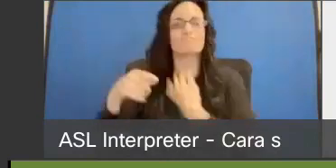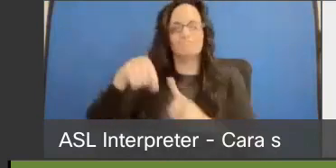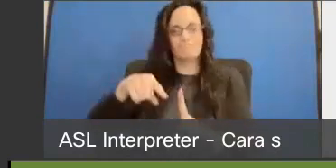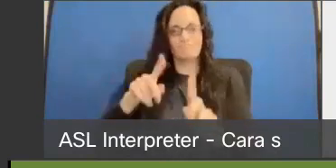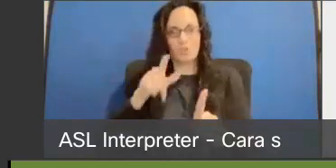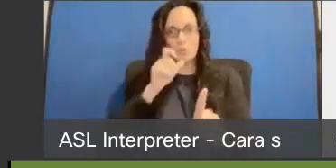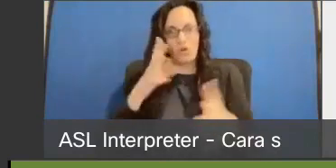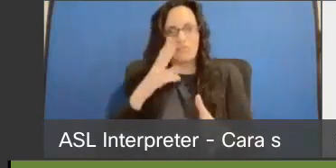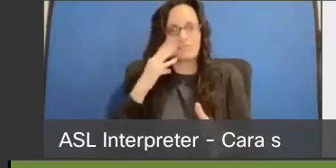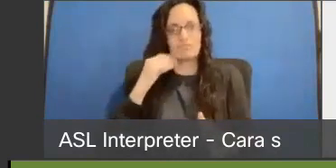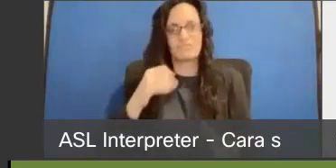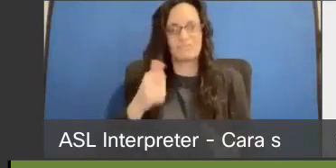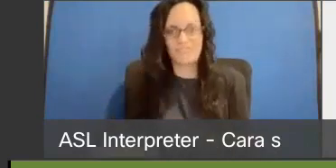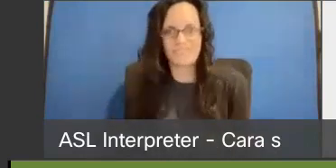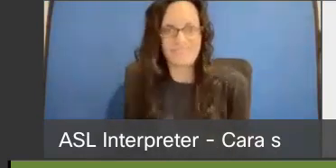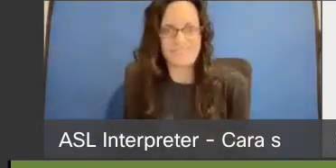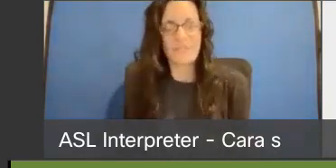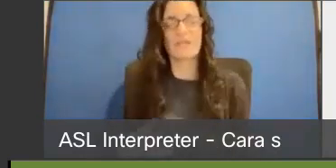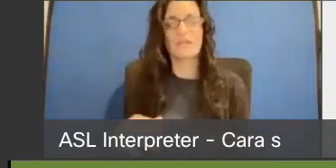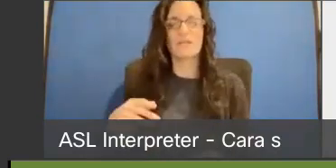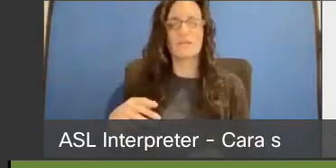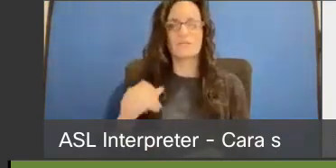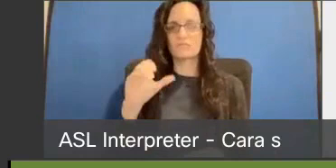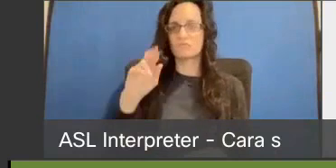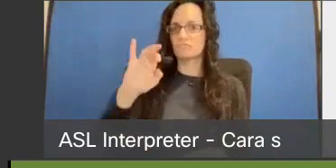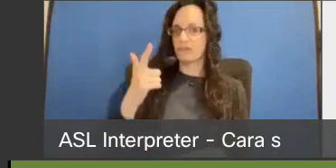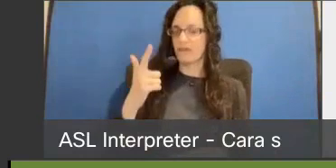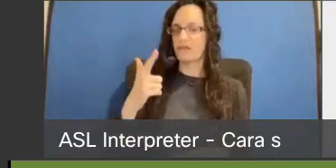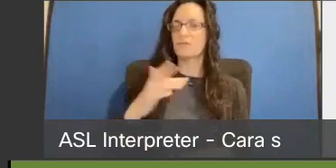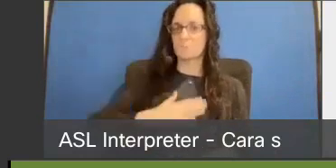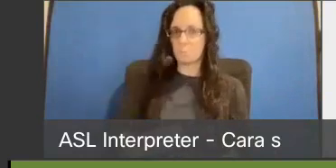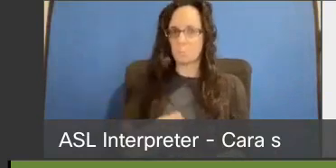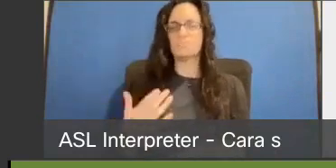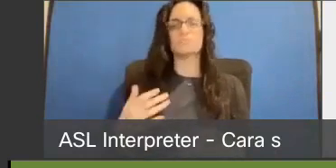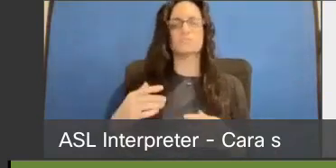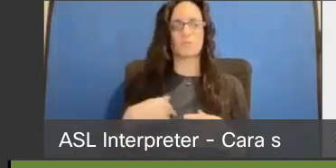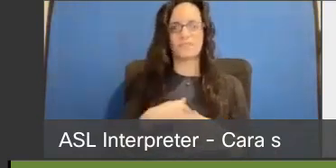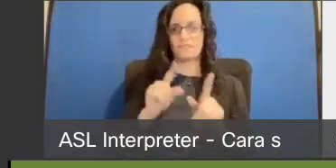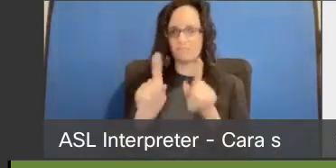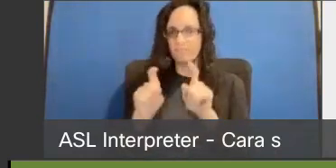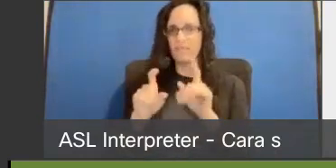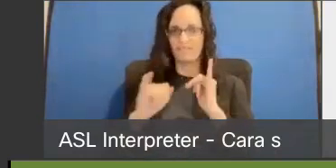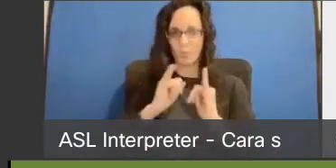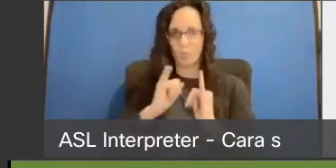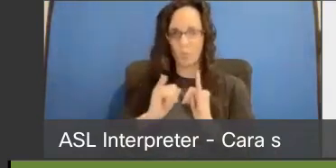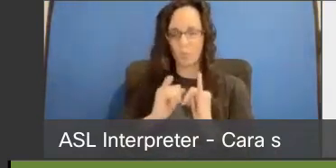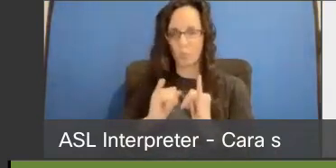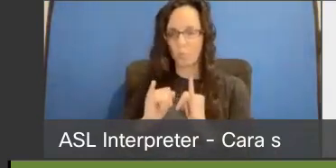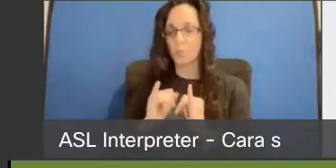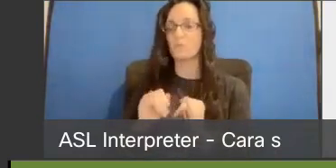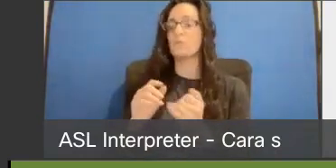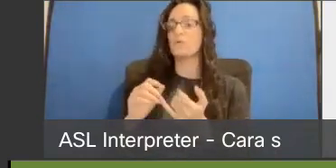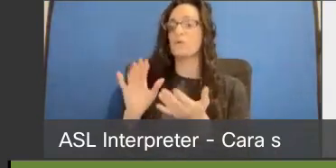Who's lived it. And so Craig agreed to be interviewed by us so we could share his experiences with you as we